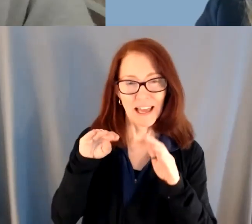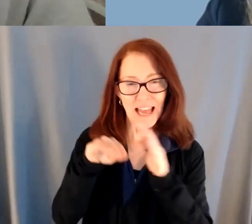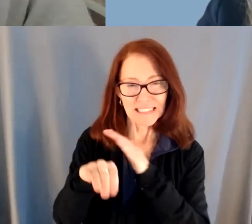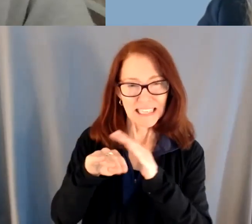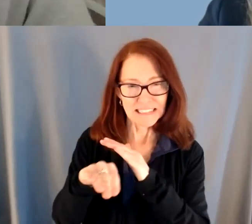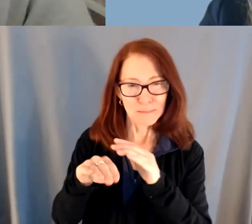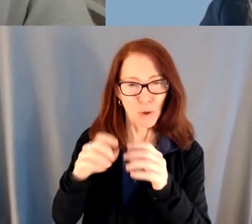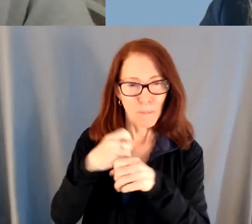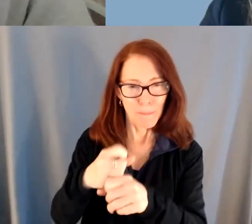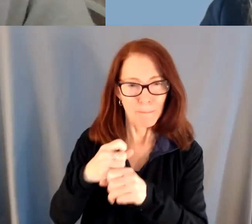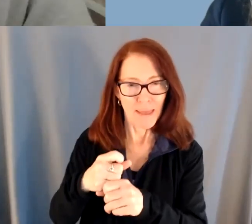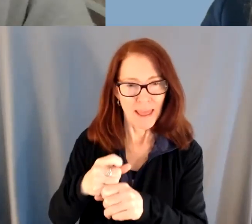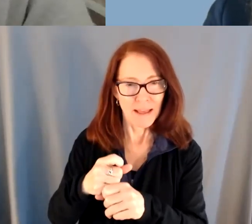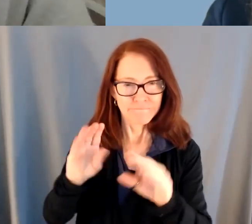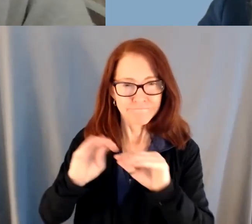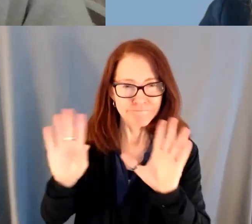W3C's